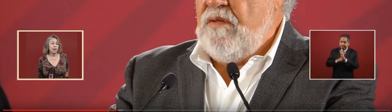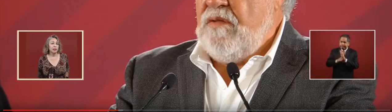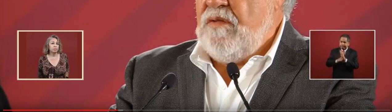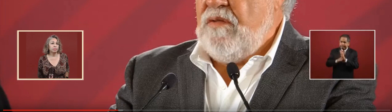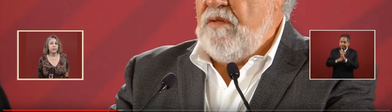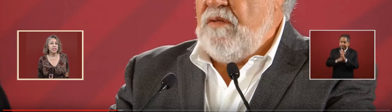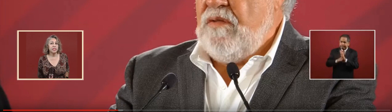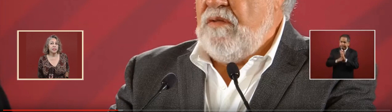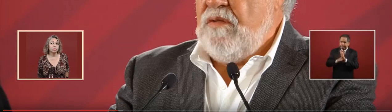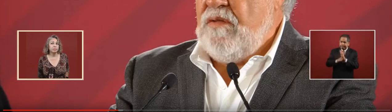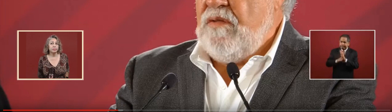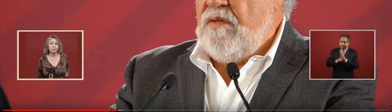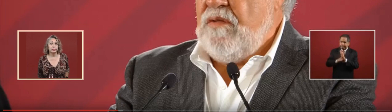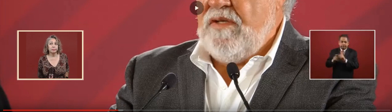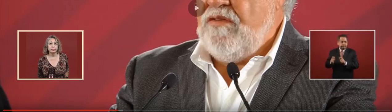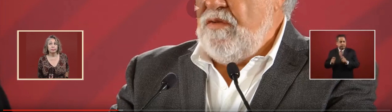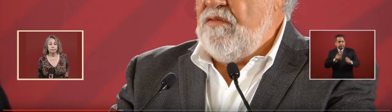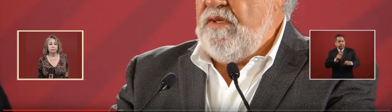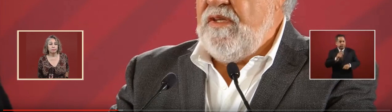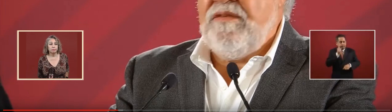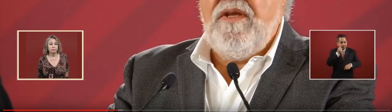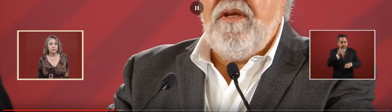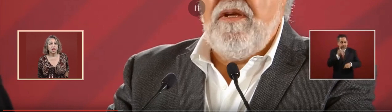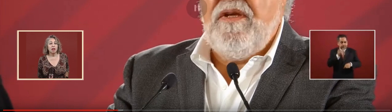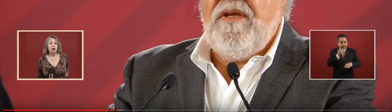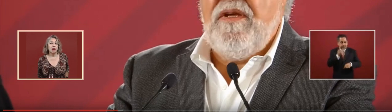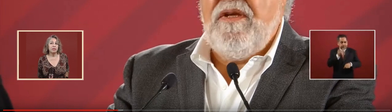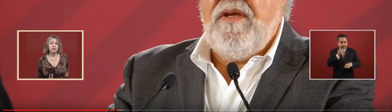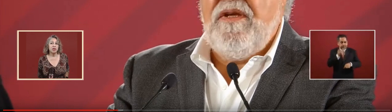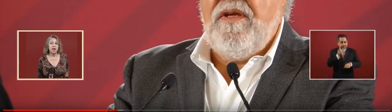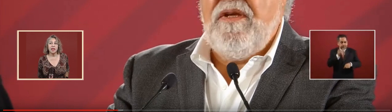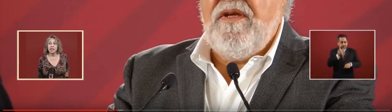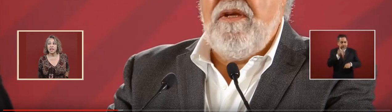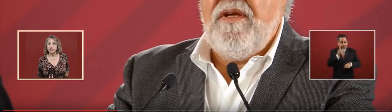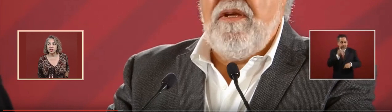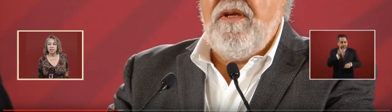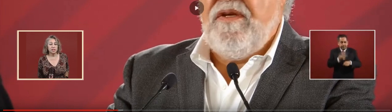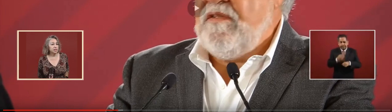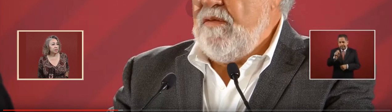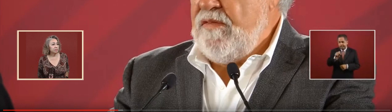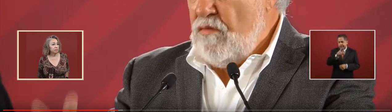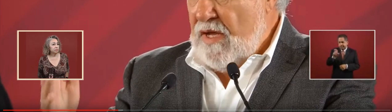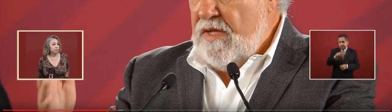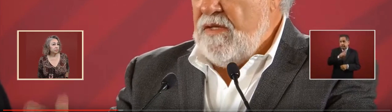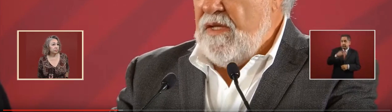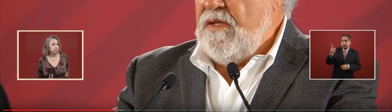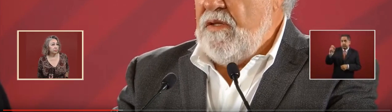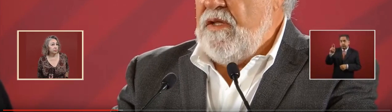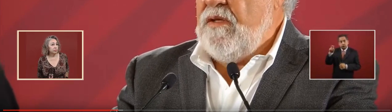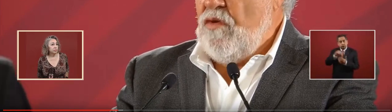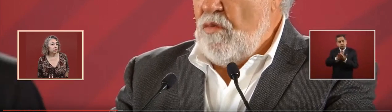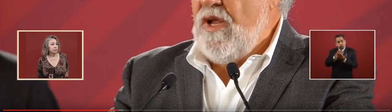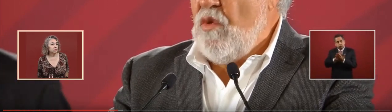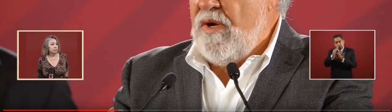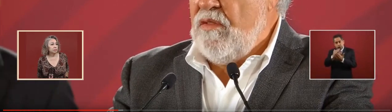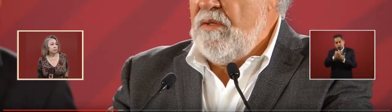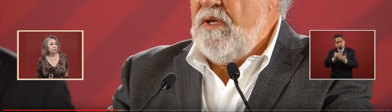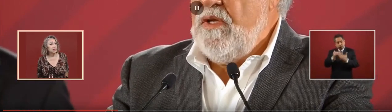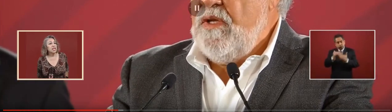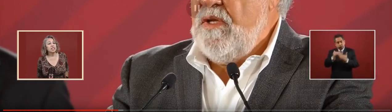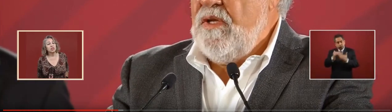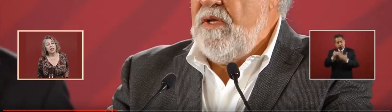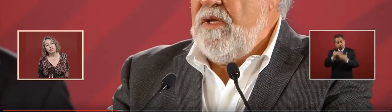whole system Naciones Unidas, of the United Nations. Establecer una agenda de común